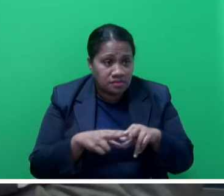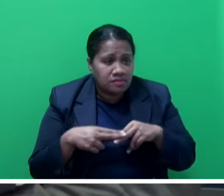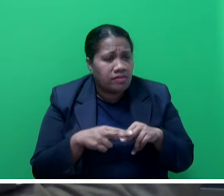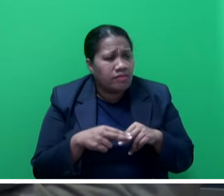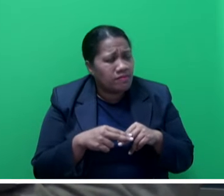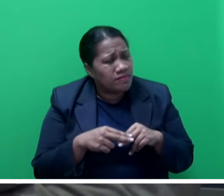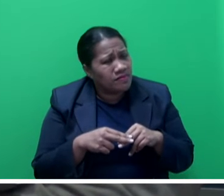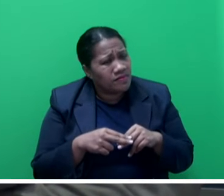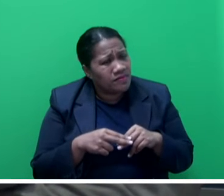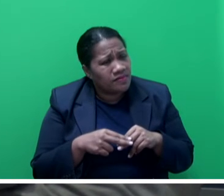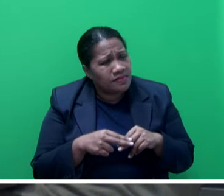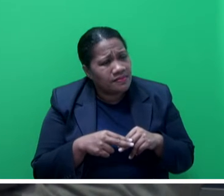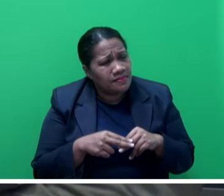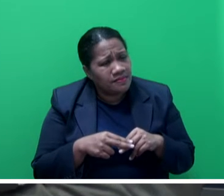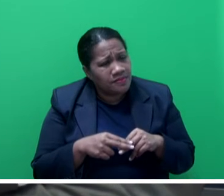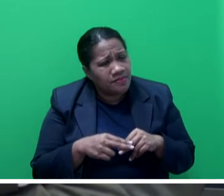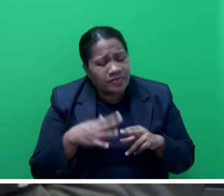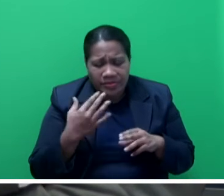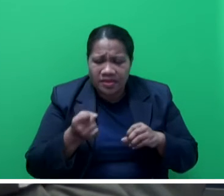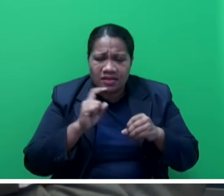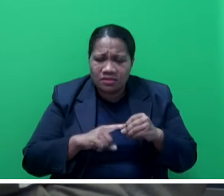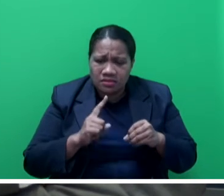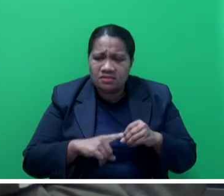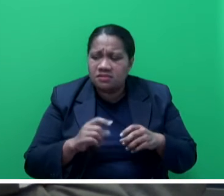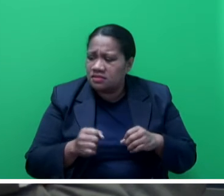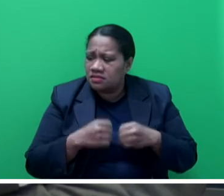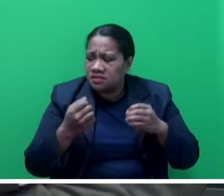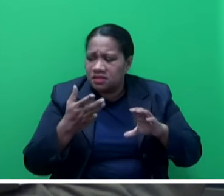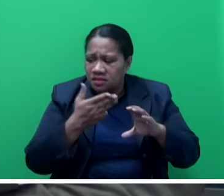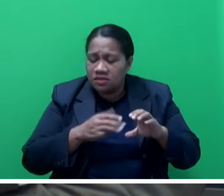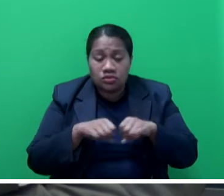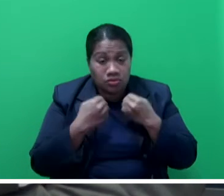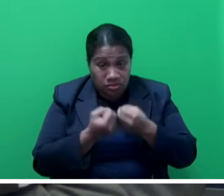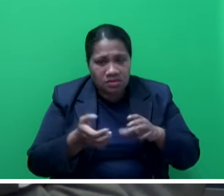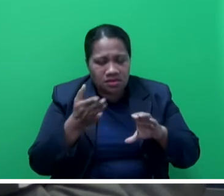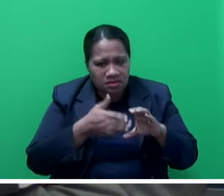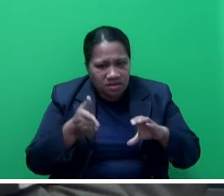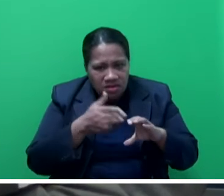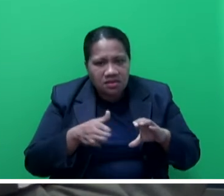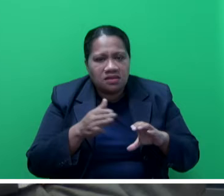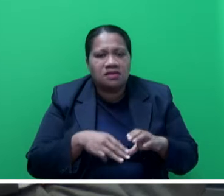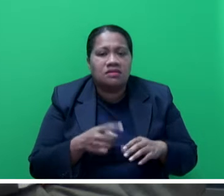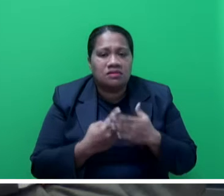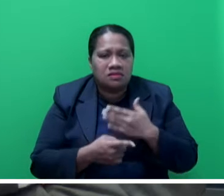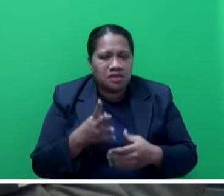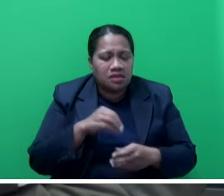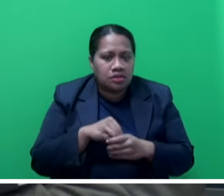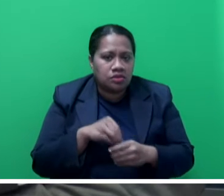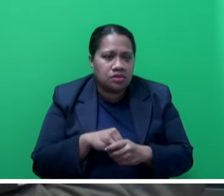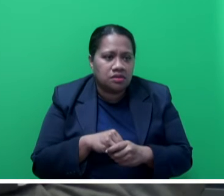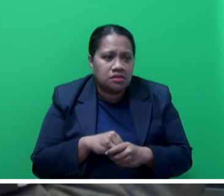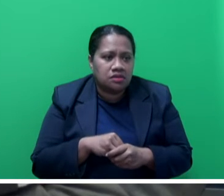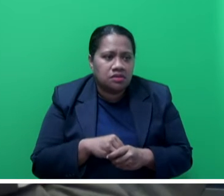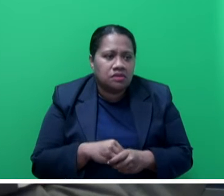releases, press statements, press questions, social media posts, frequently asked questions, posters and videos. Then included one by the